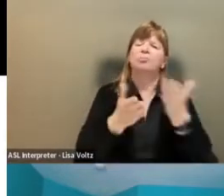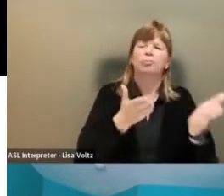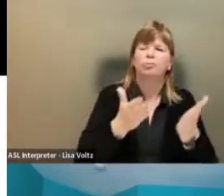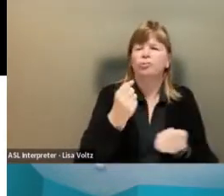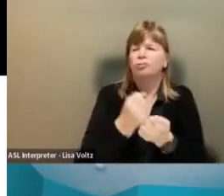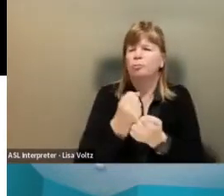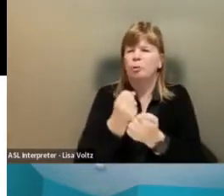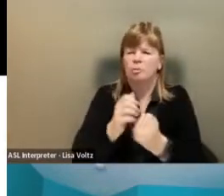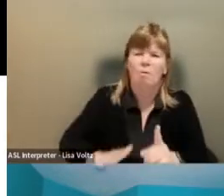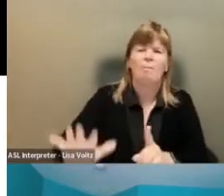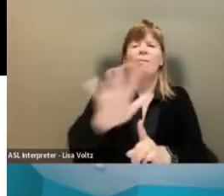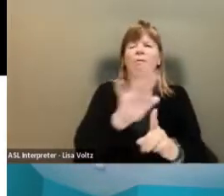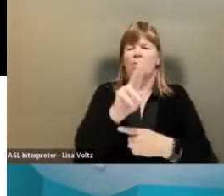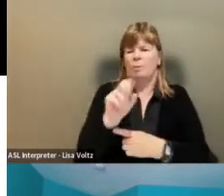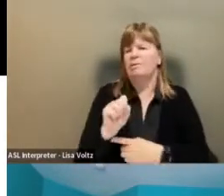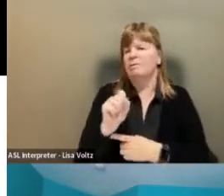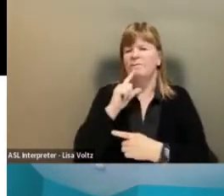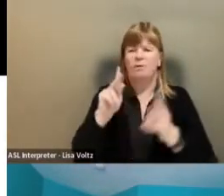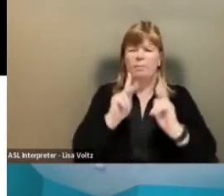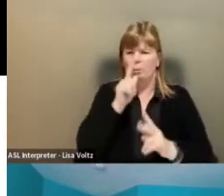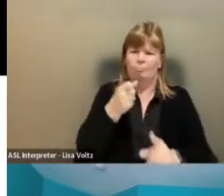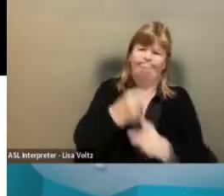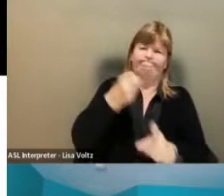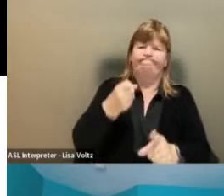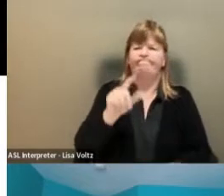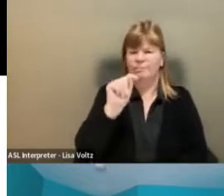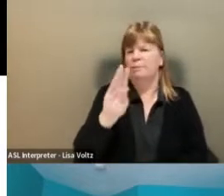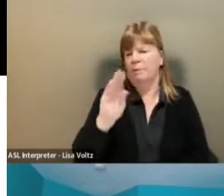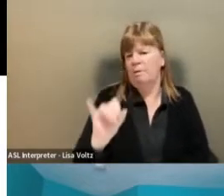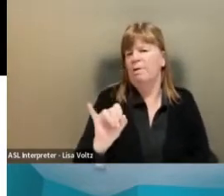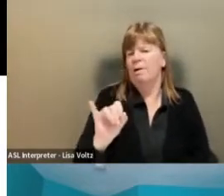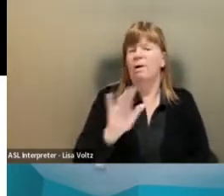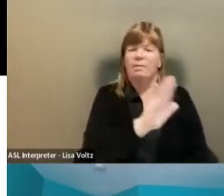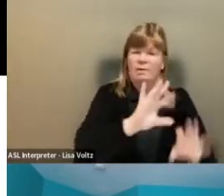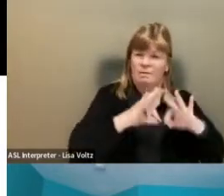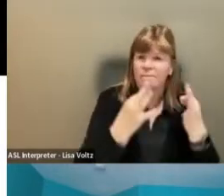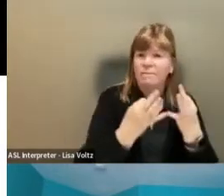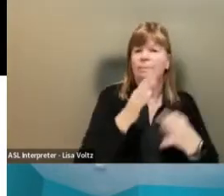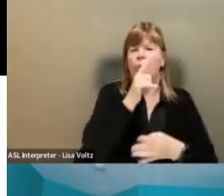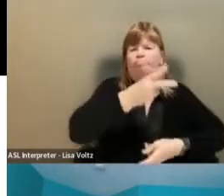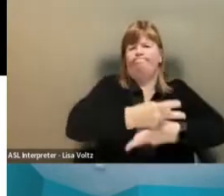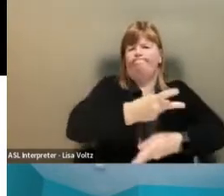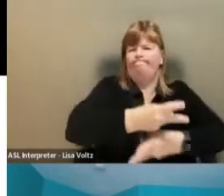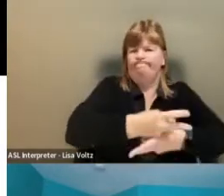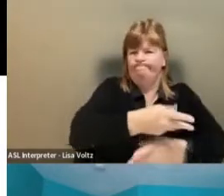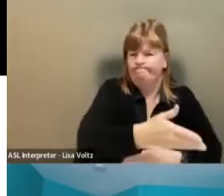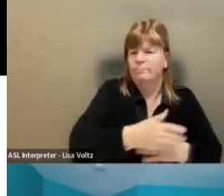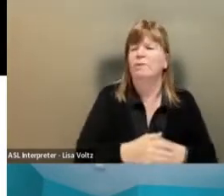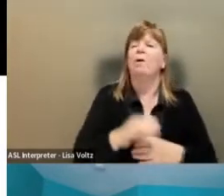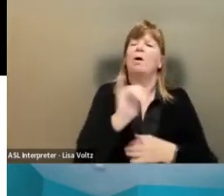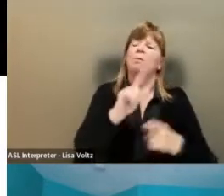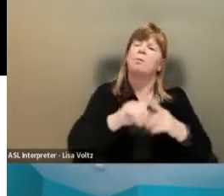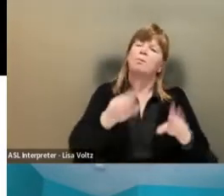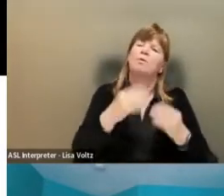all states for people who have sustained a traumatic brain injury, their families, and caregivers. We also provide resources